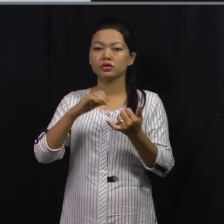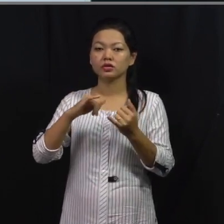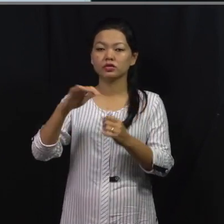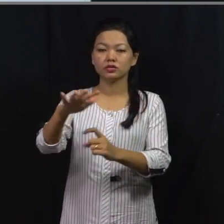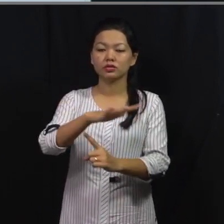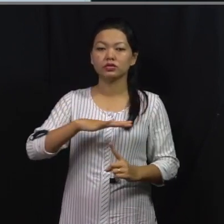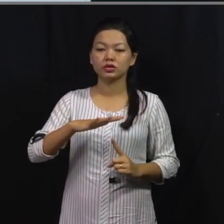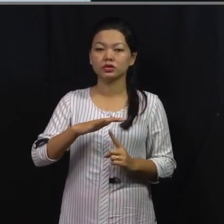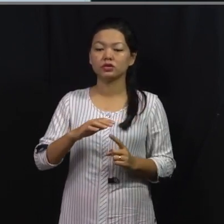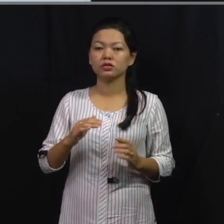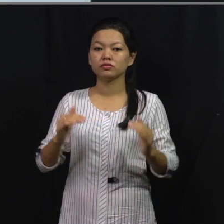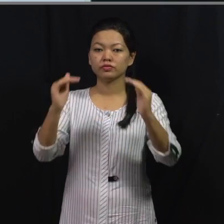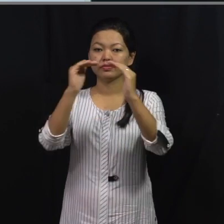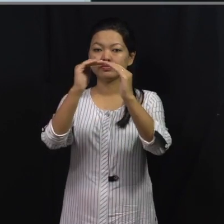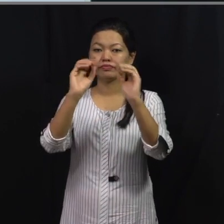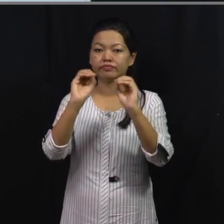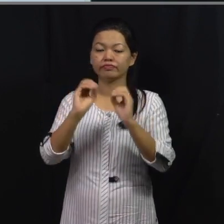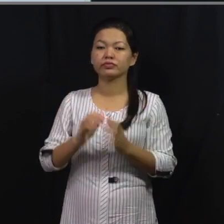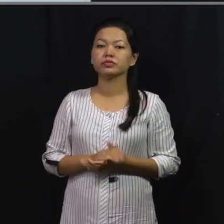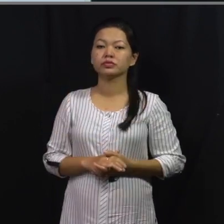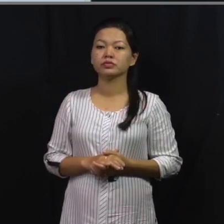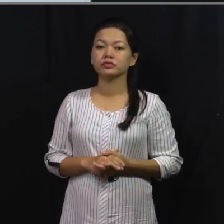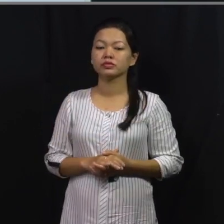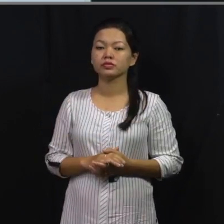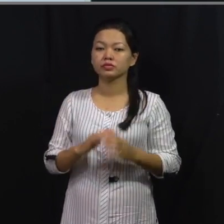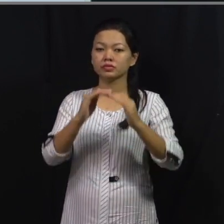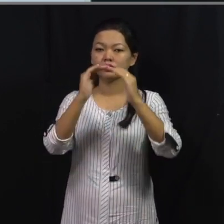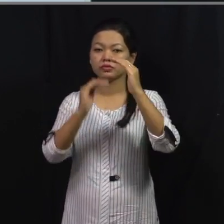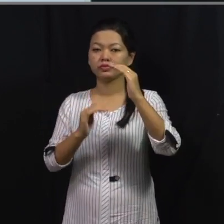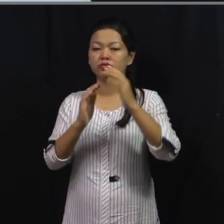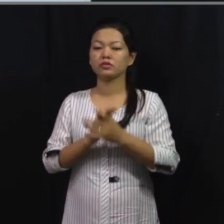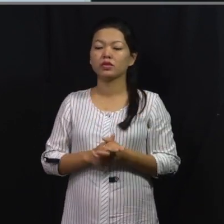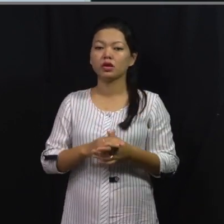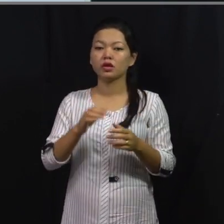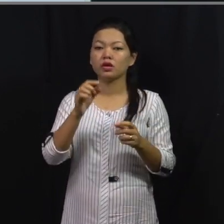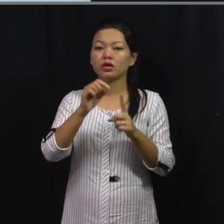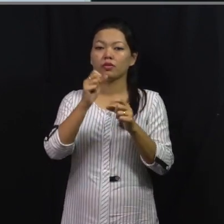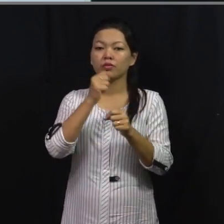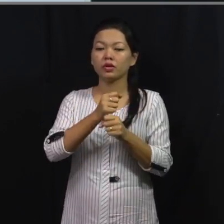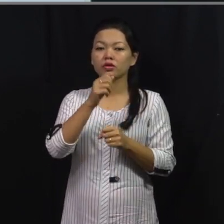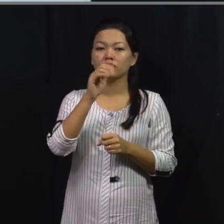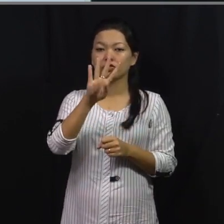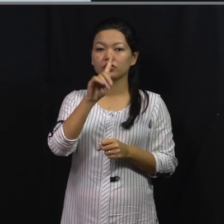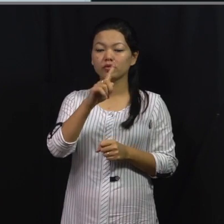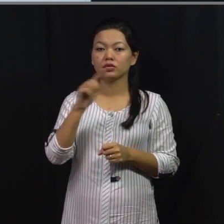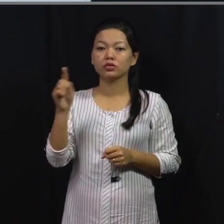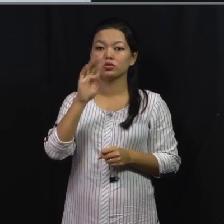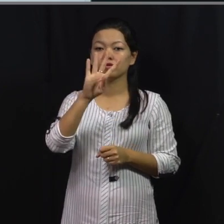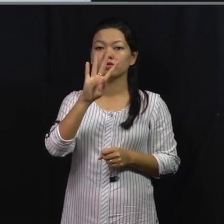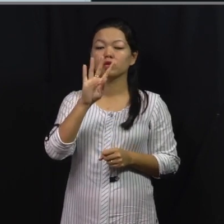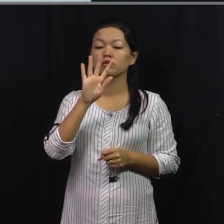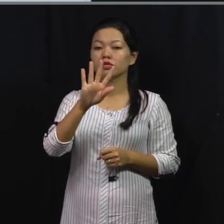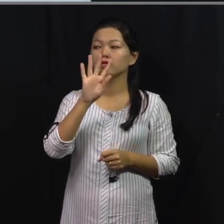inequality. And in your textbook it will start from page number 41 to page number 54. So I